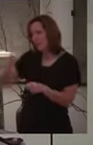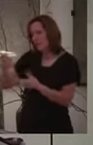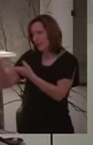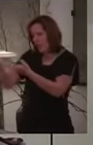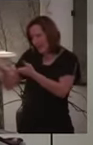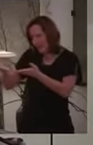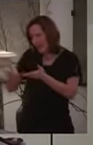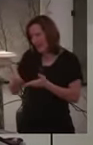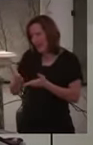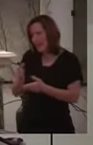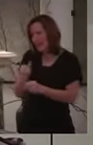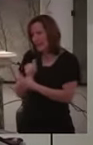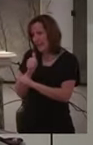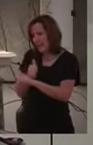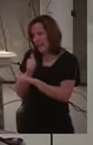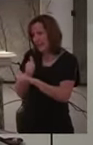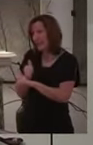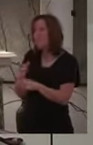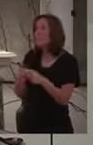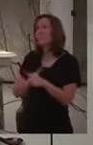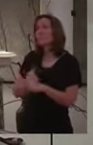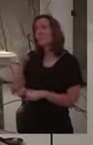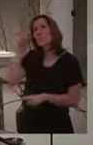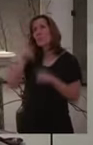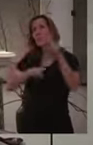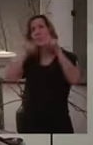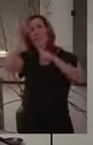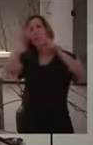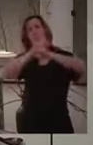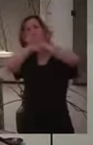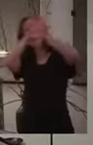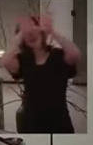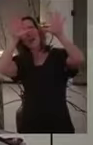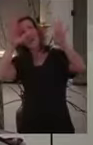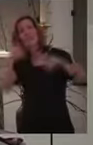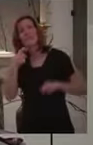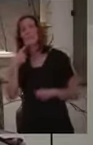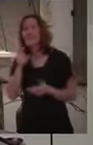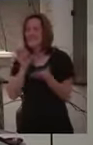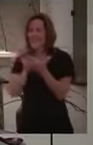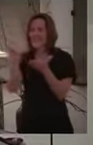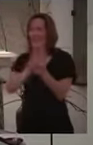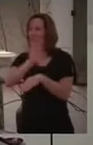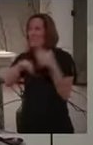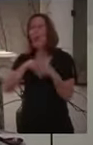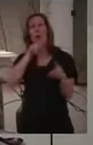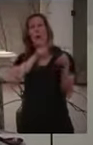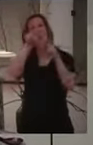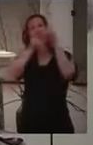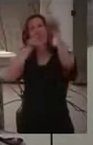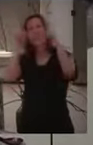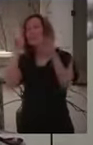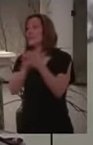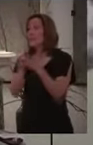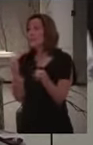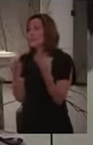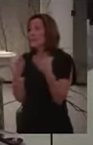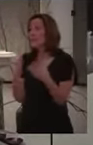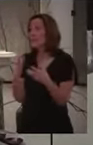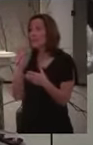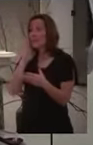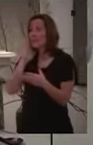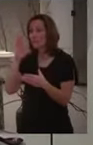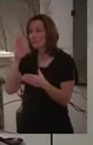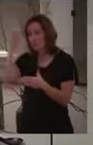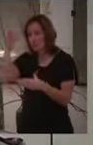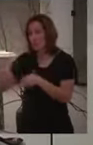Abram outside to take a look up at the starry sky. He says, "Count them if you can. That's how many descendants